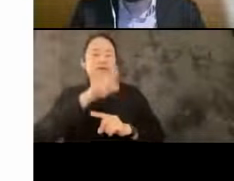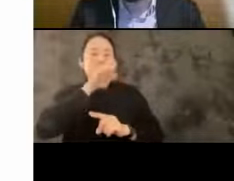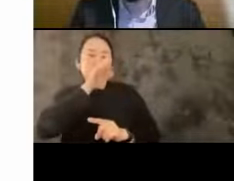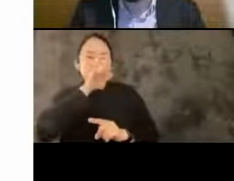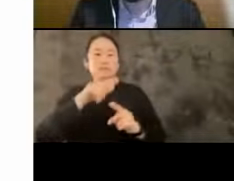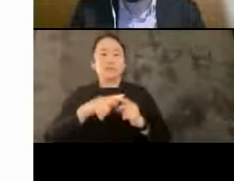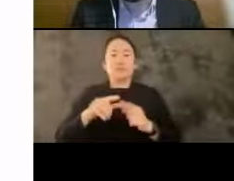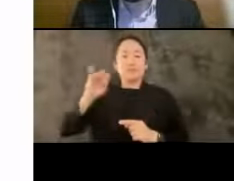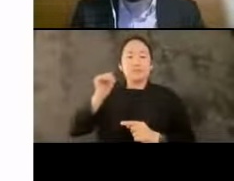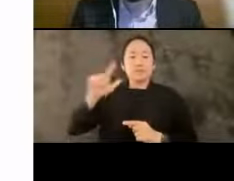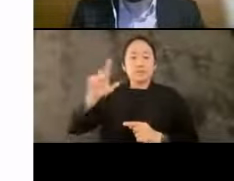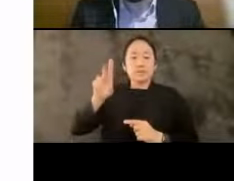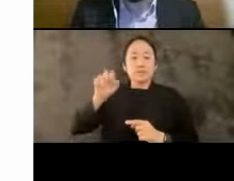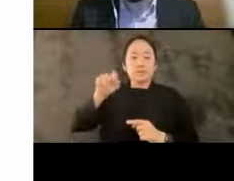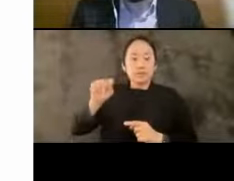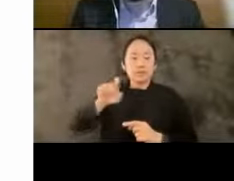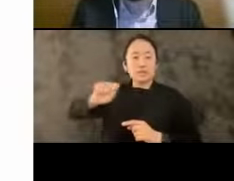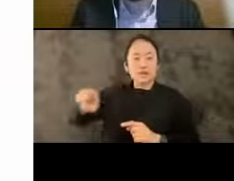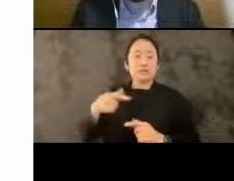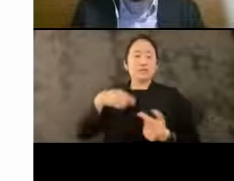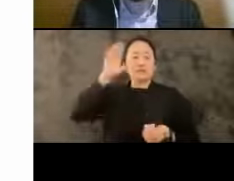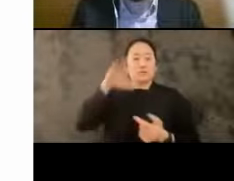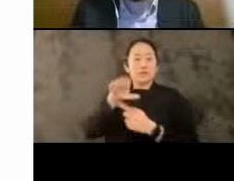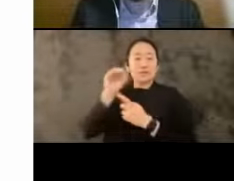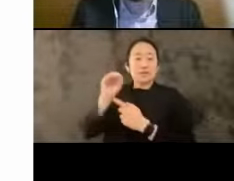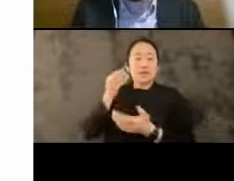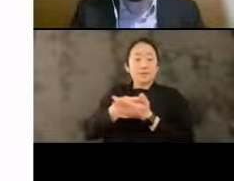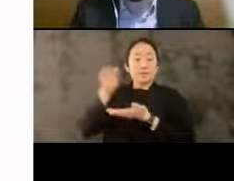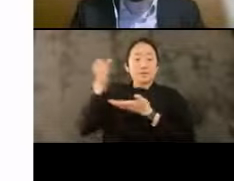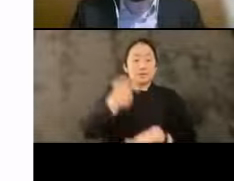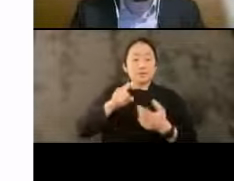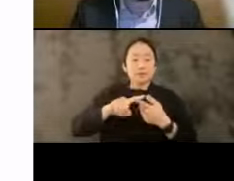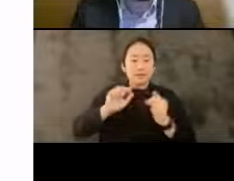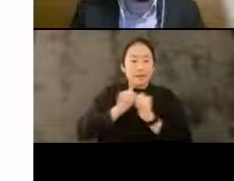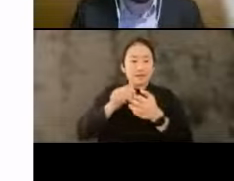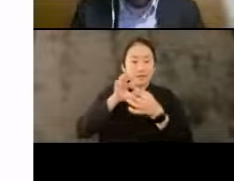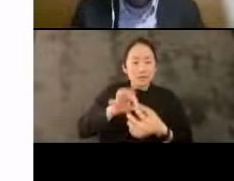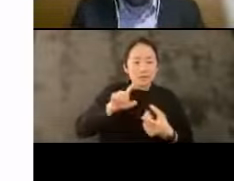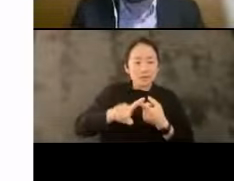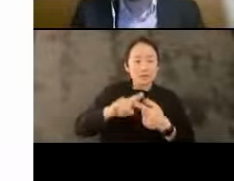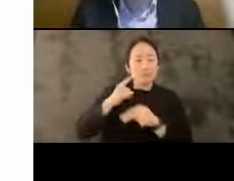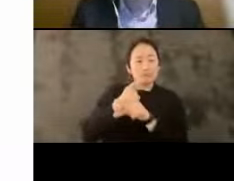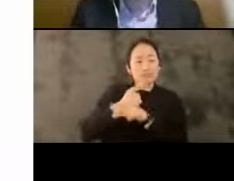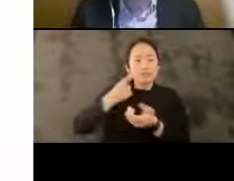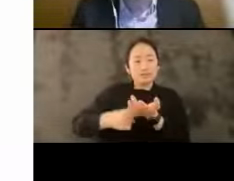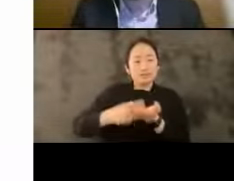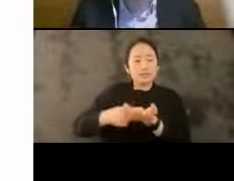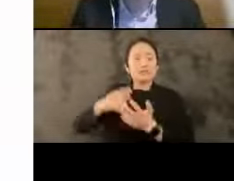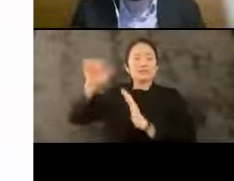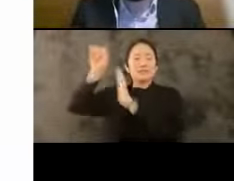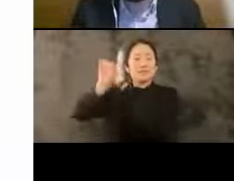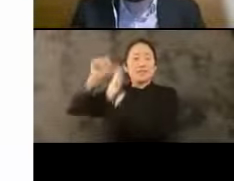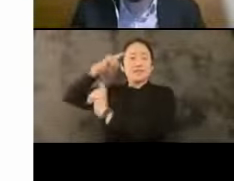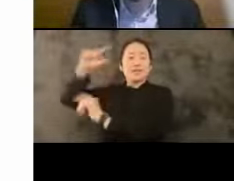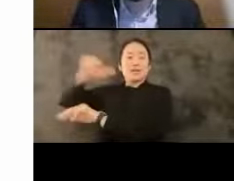asked, speaking of county funding, how does that relate to the usual discussion of the state not funding transit? And also, would this